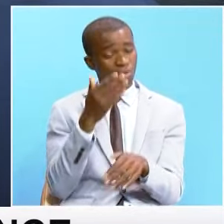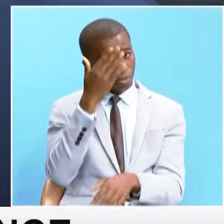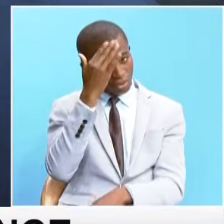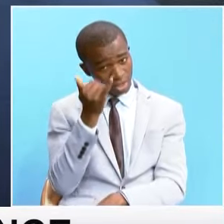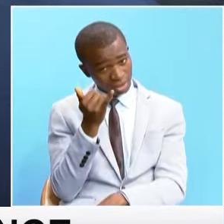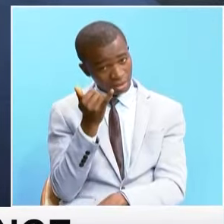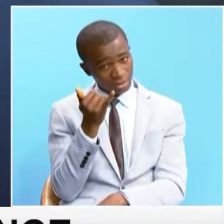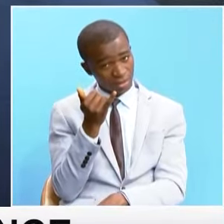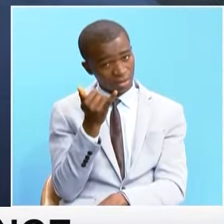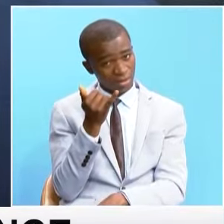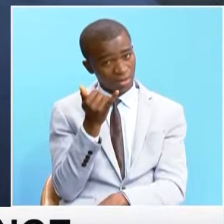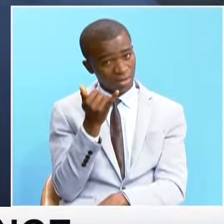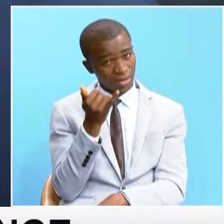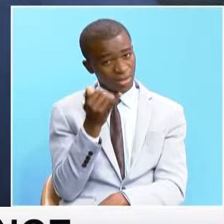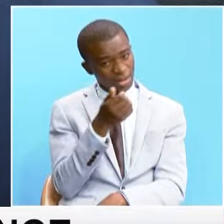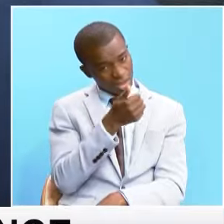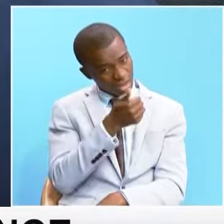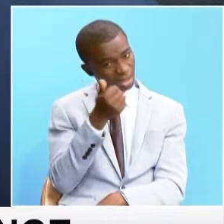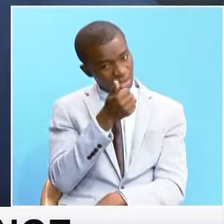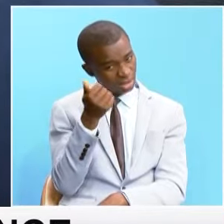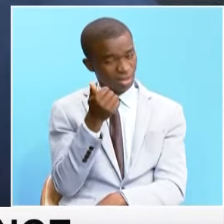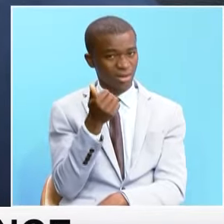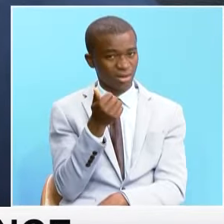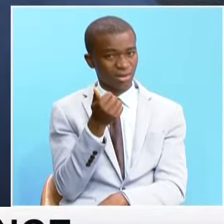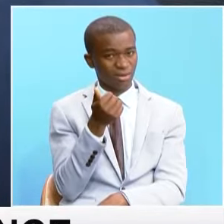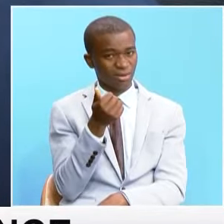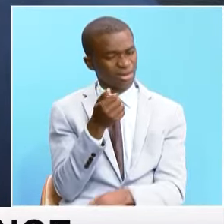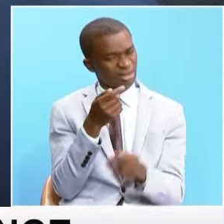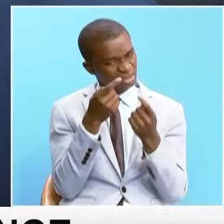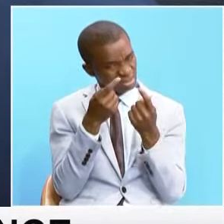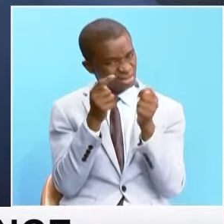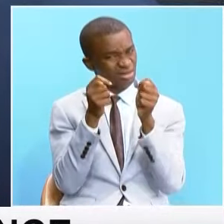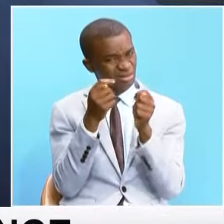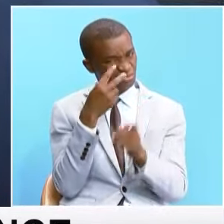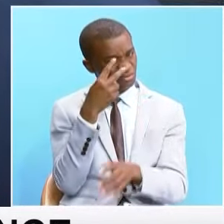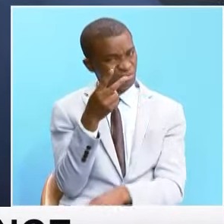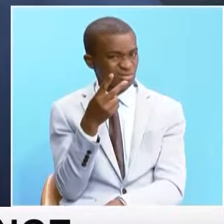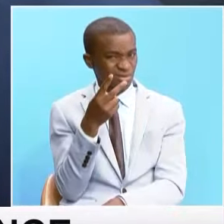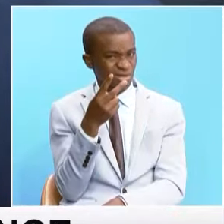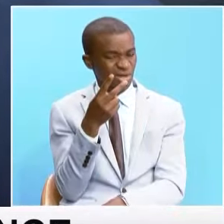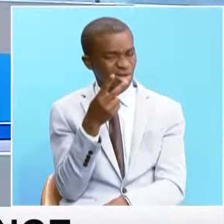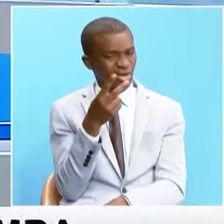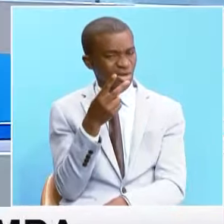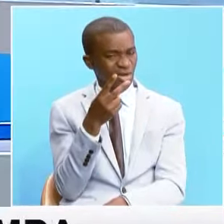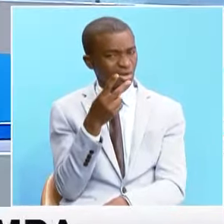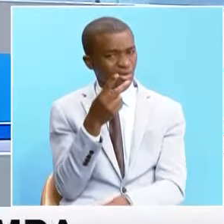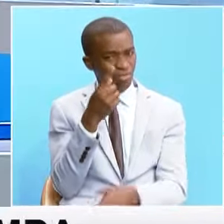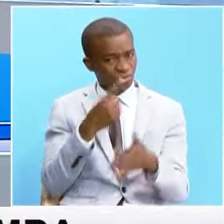and further try to see what can be done.